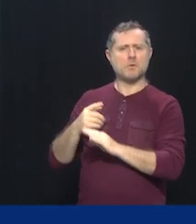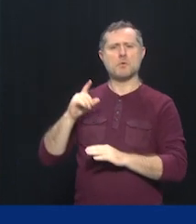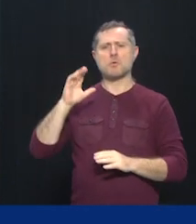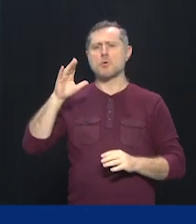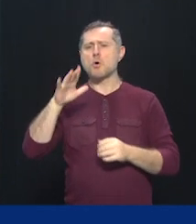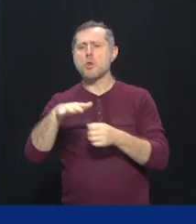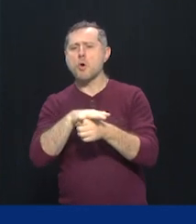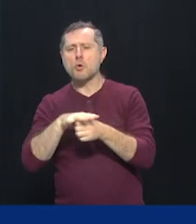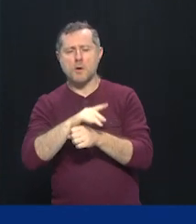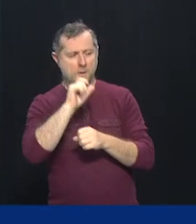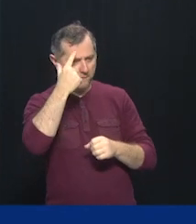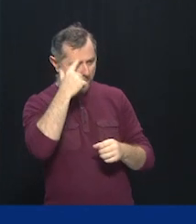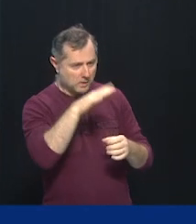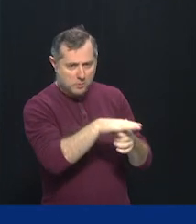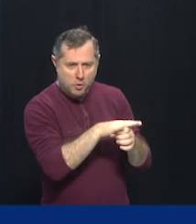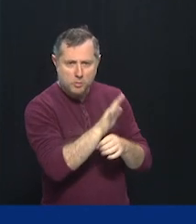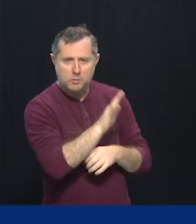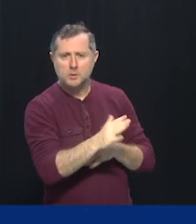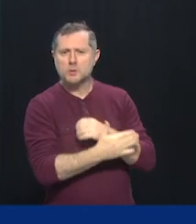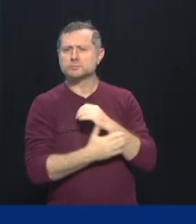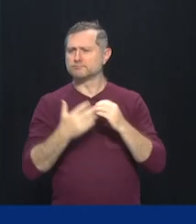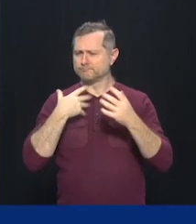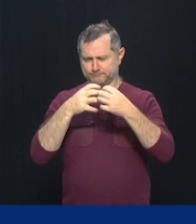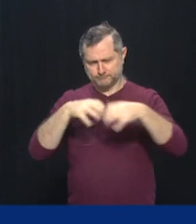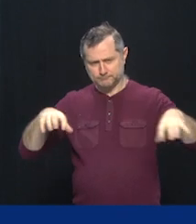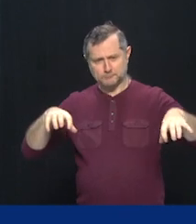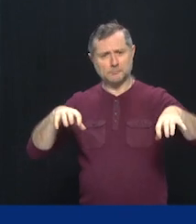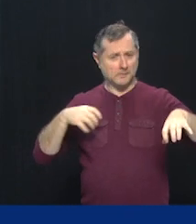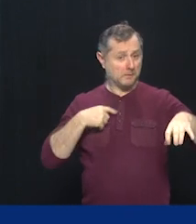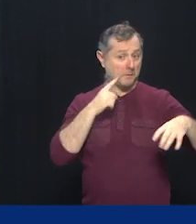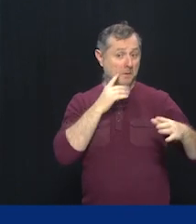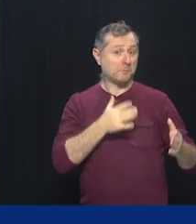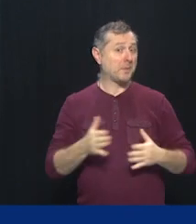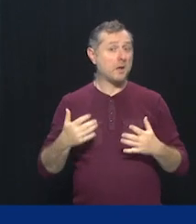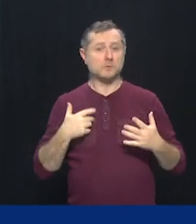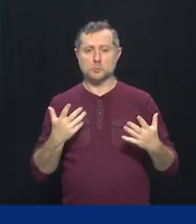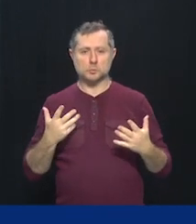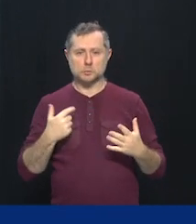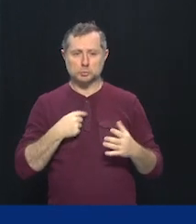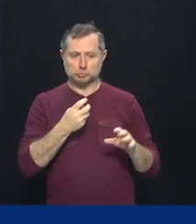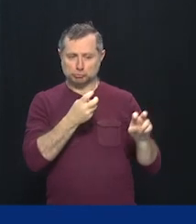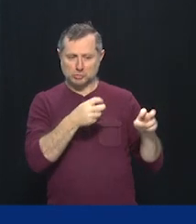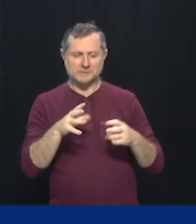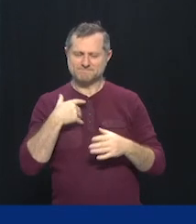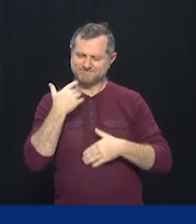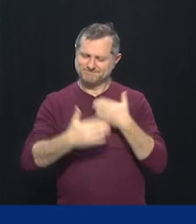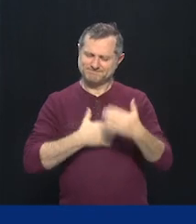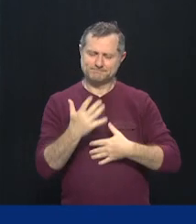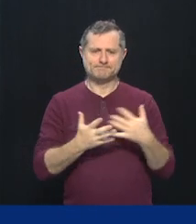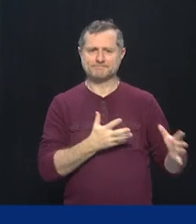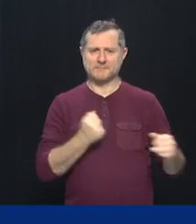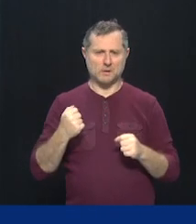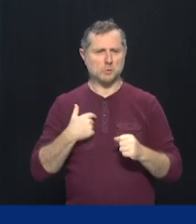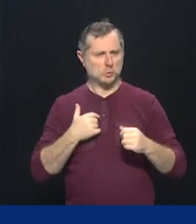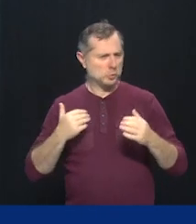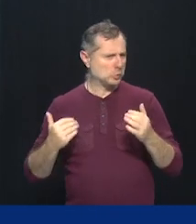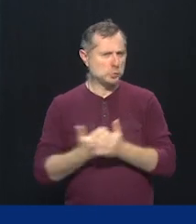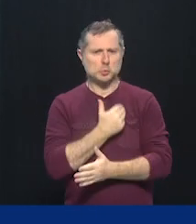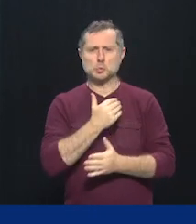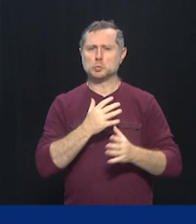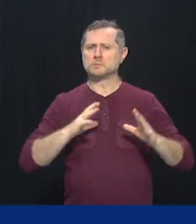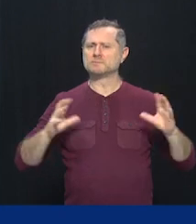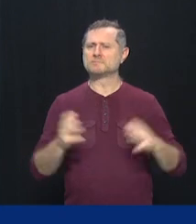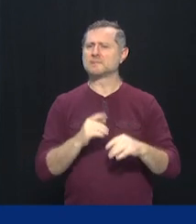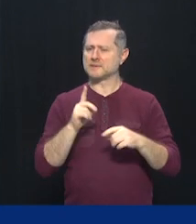I'm prepared to transition quickly as we are now fighting this new wave, this Delta variant, which is brutal.